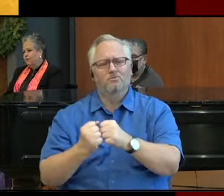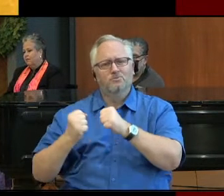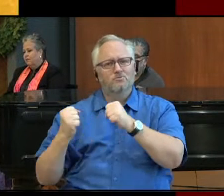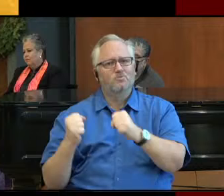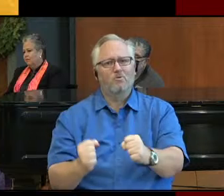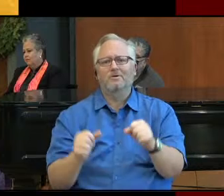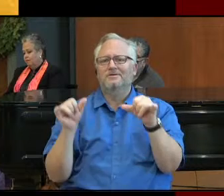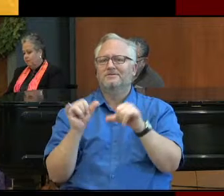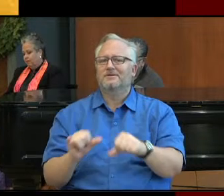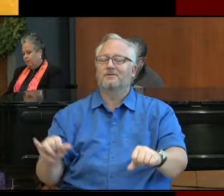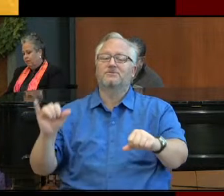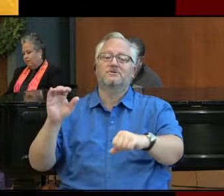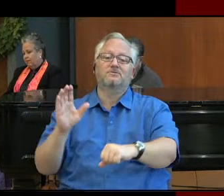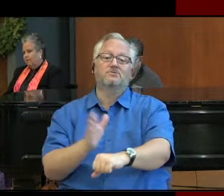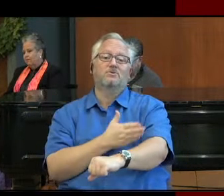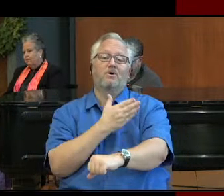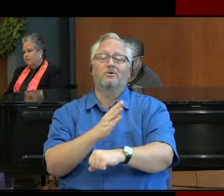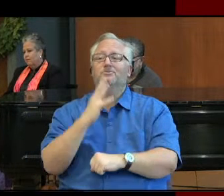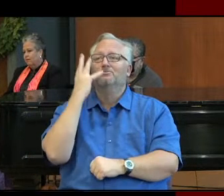a beautiful song.